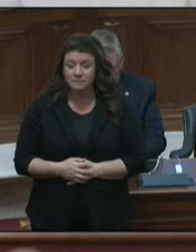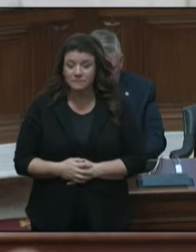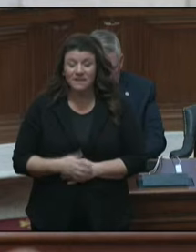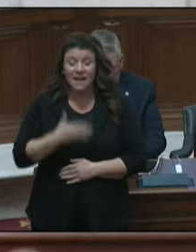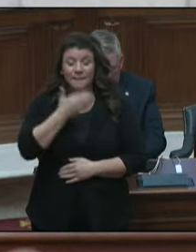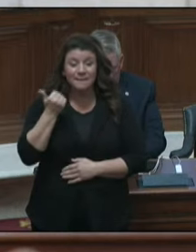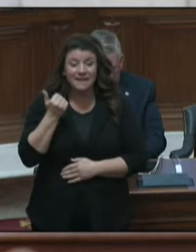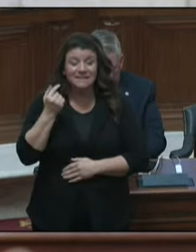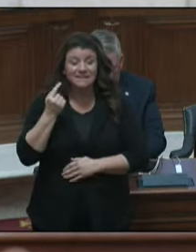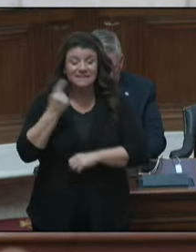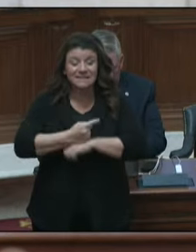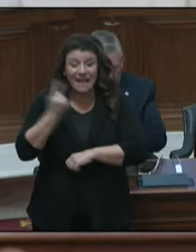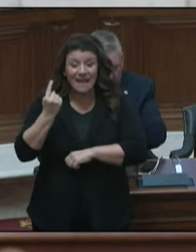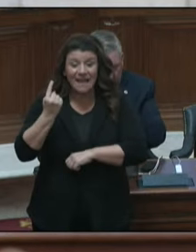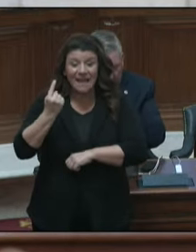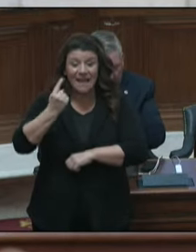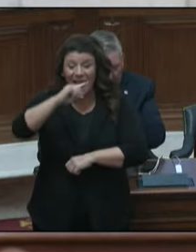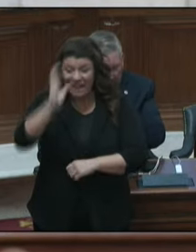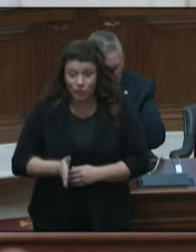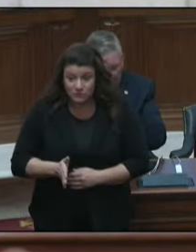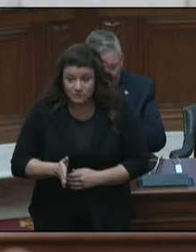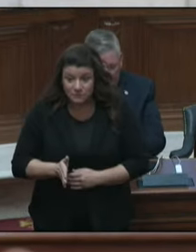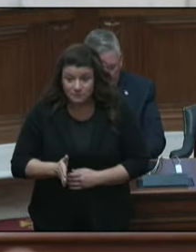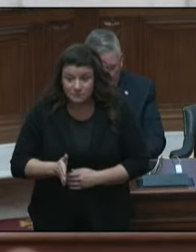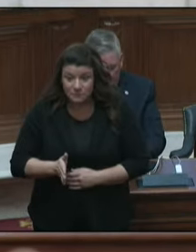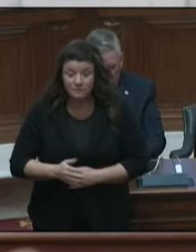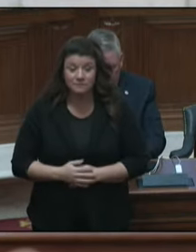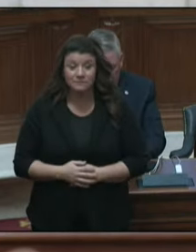"Best day ever.